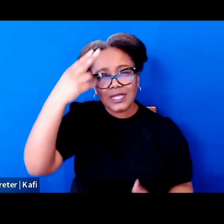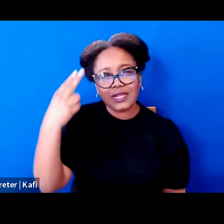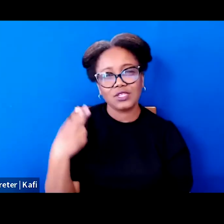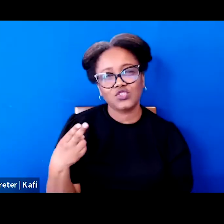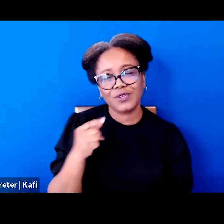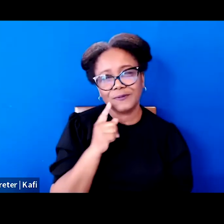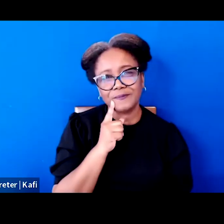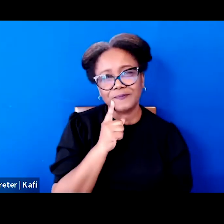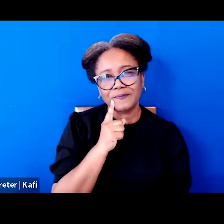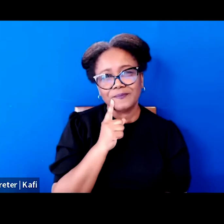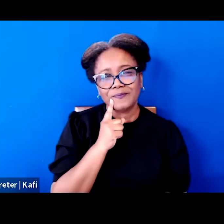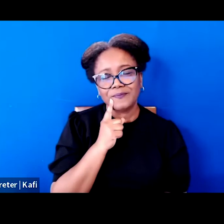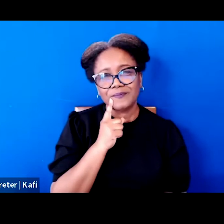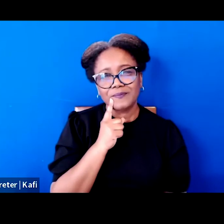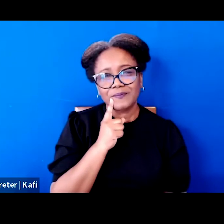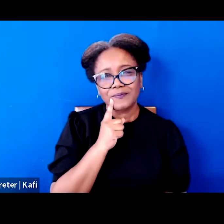if people